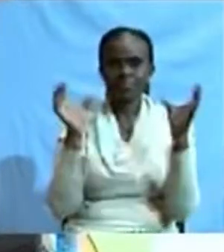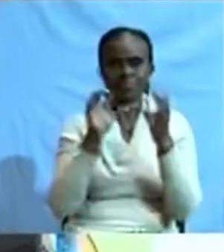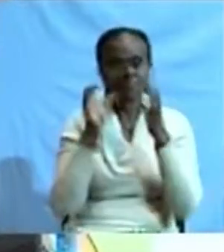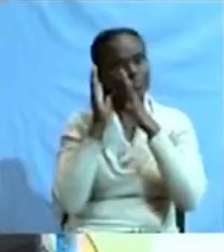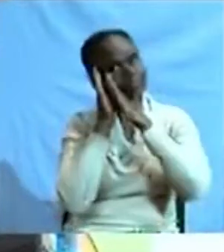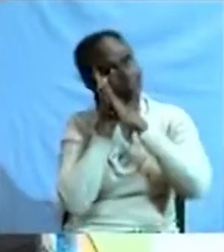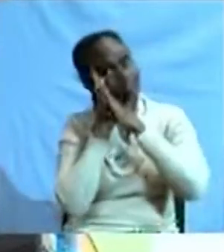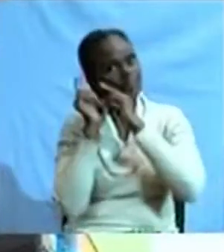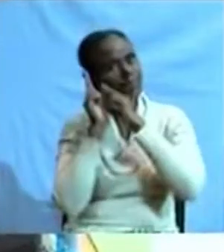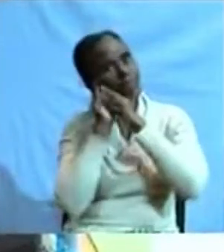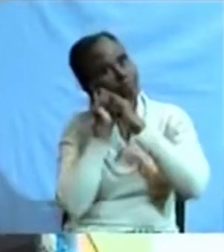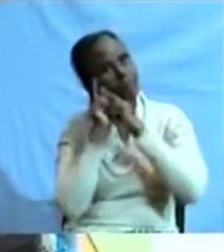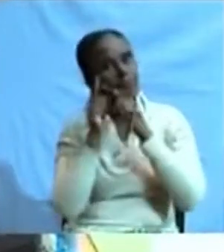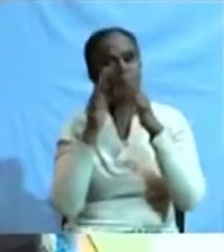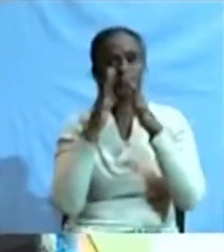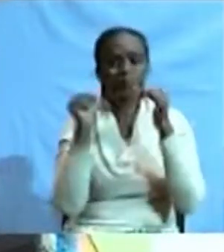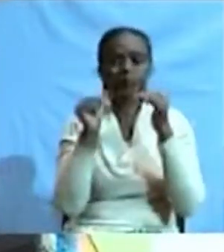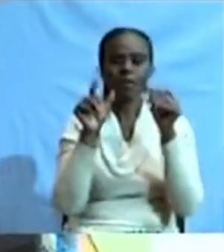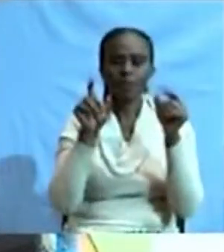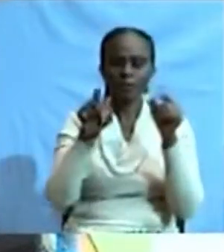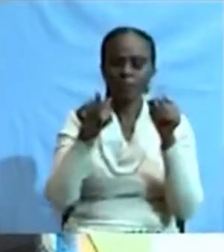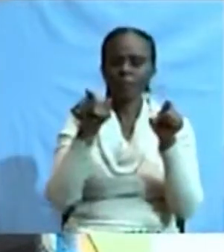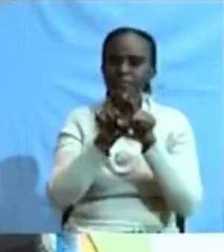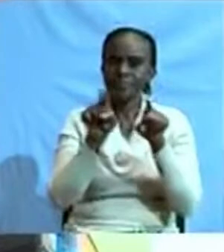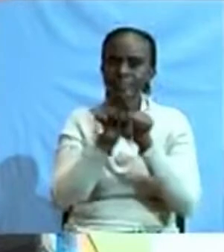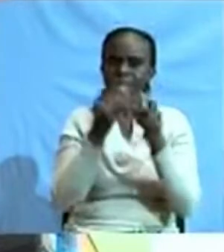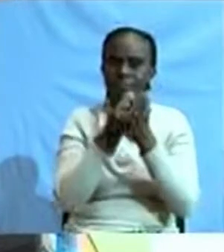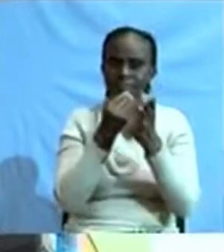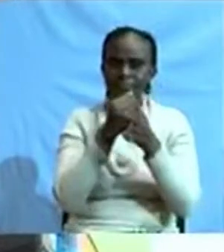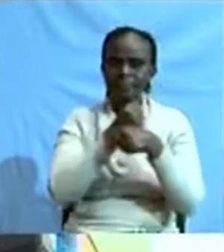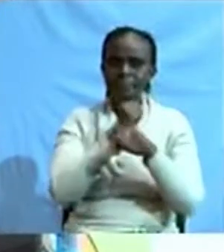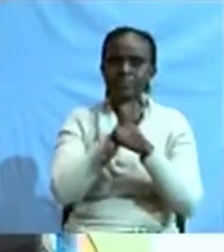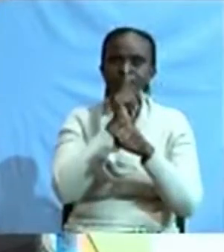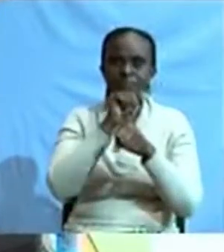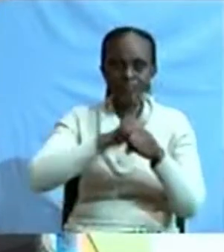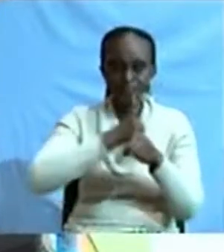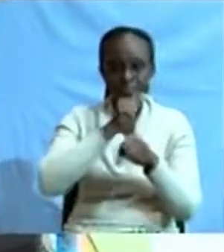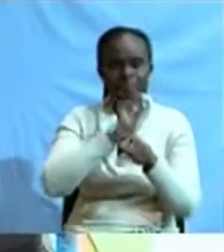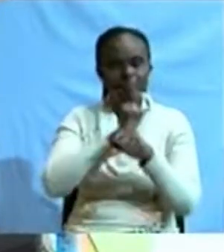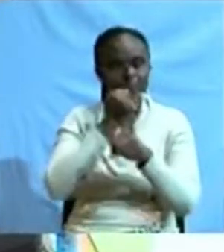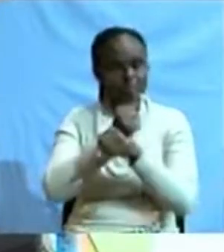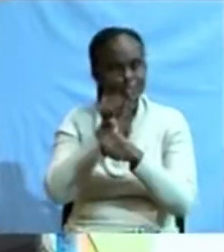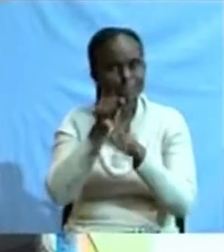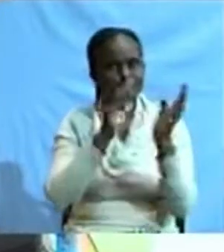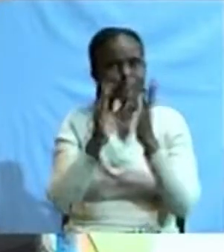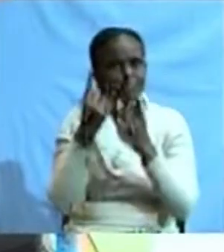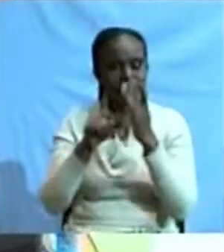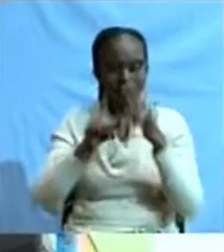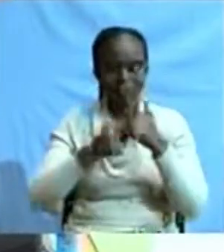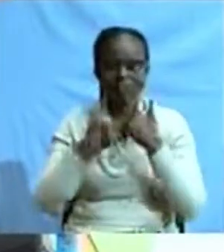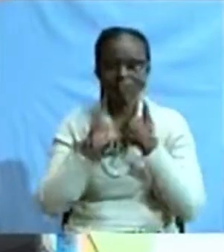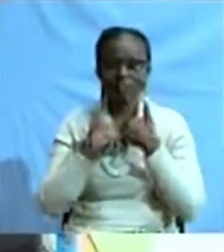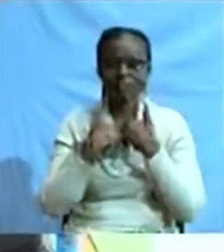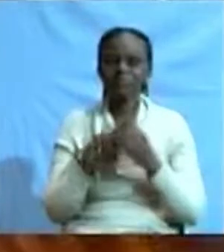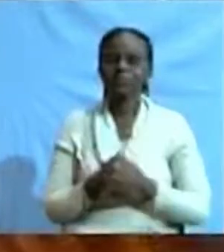house. So we really need the same funds to make sure that we actualize the plans that we've seen. Chair,